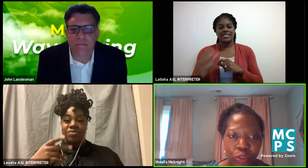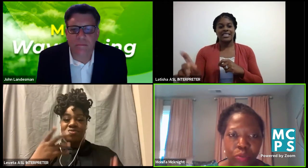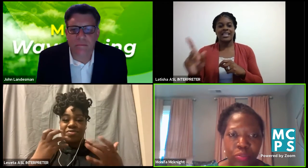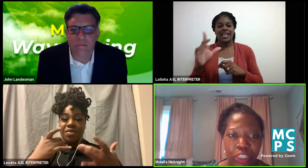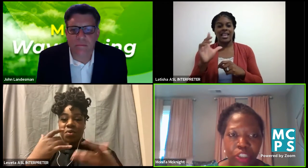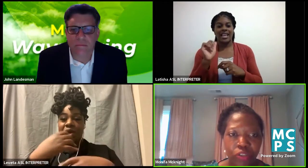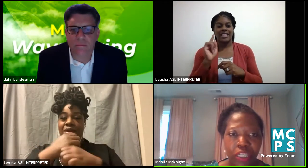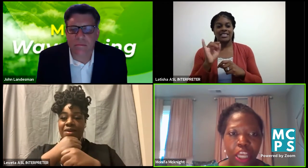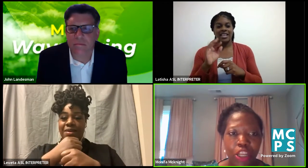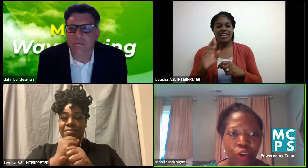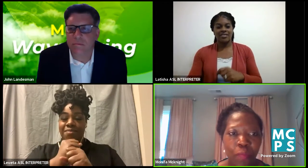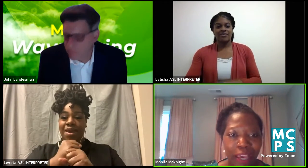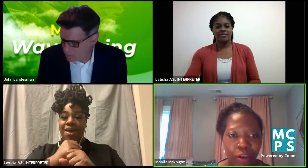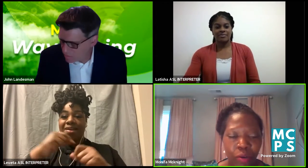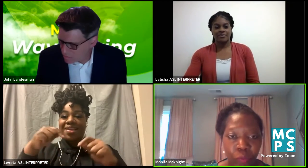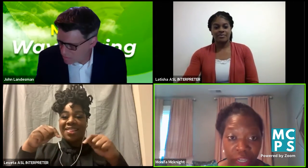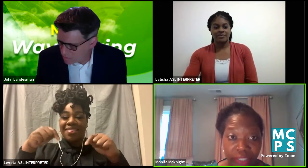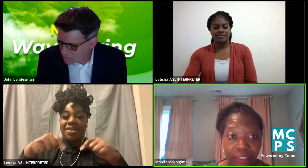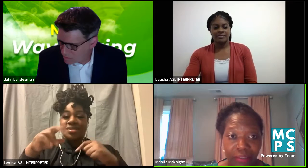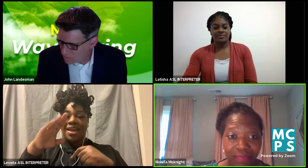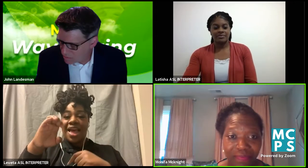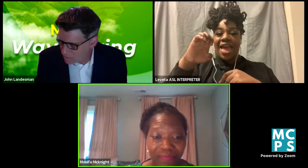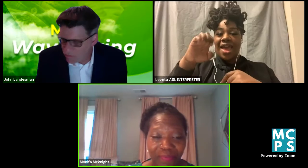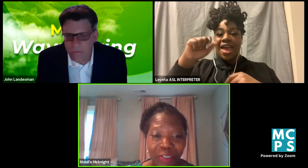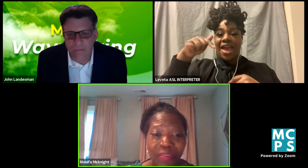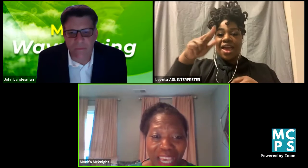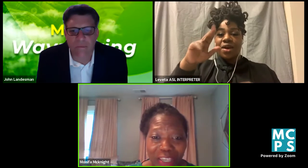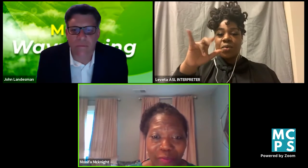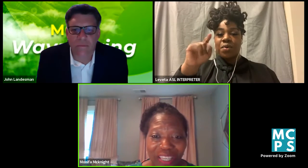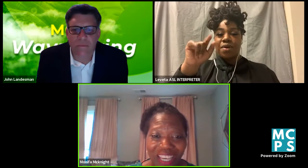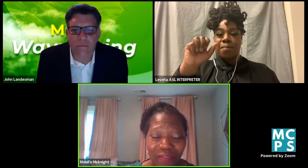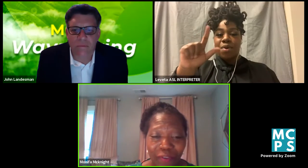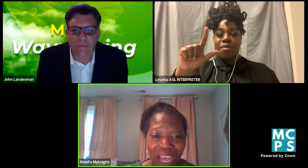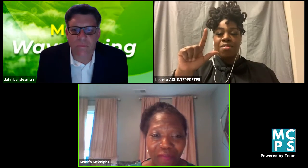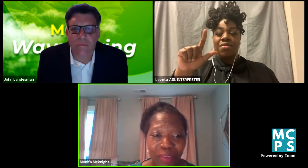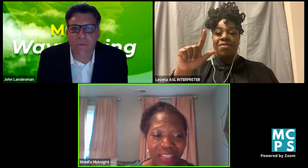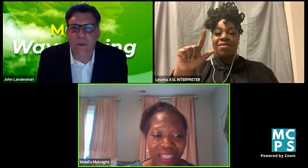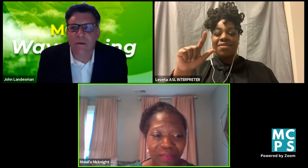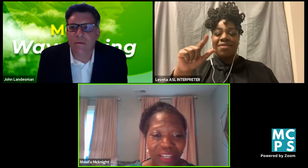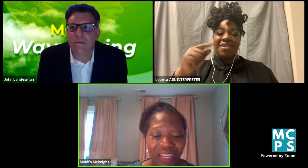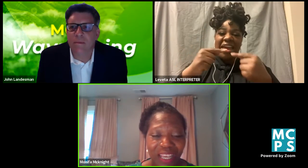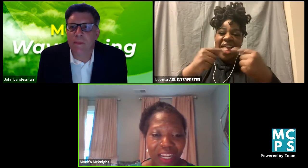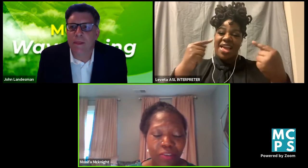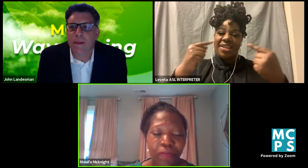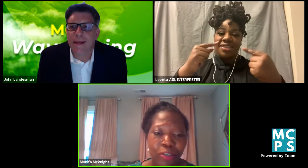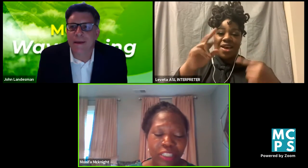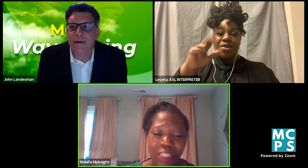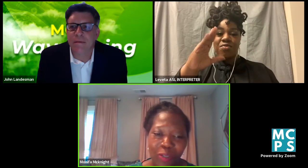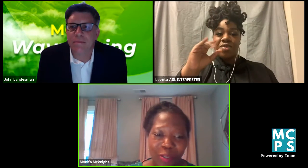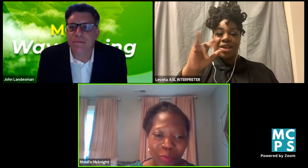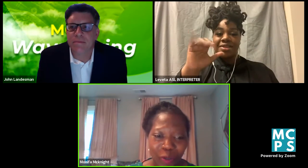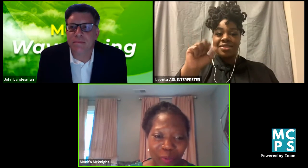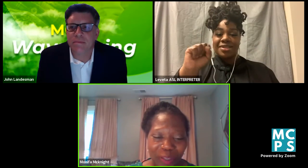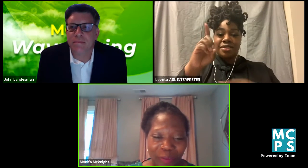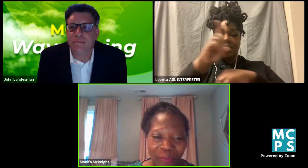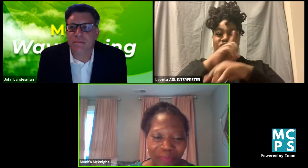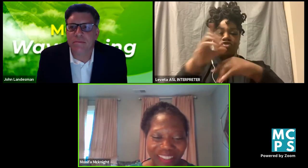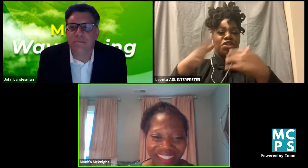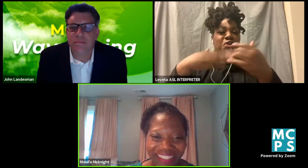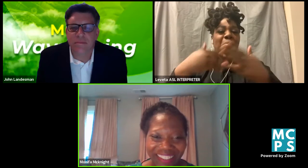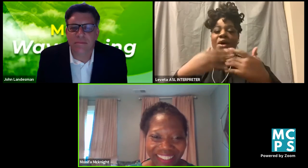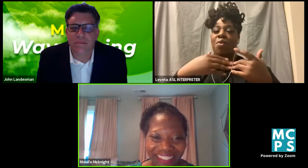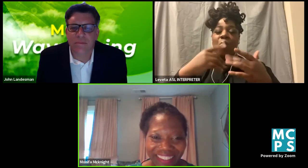anti-racist school district no matter what. So thank you again for having me this evening, and I look forward to continuing to work